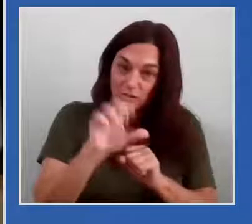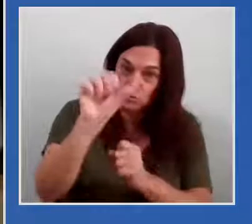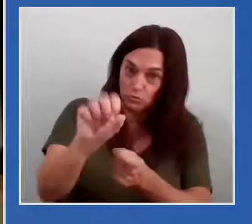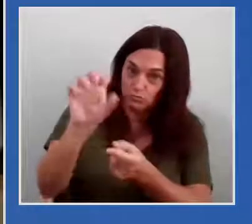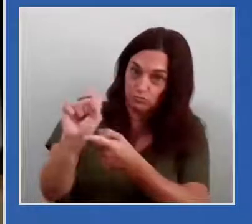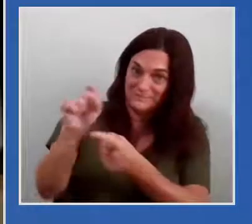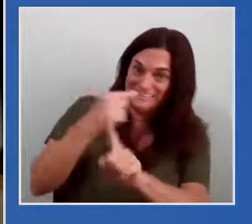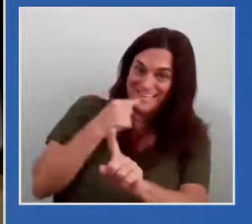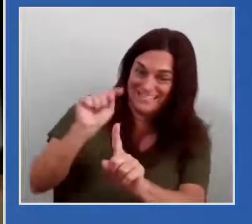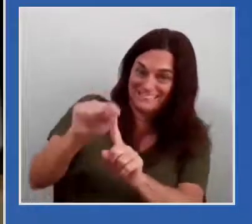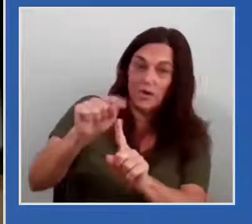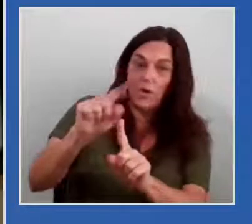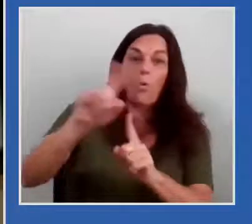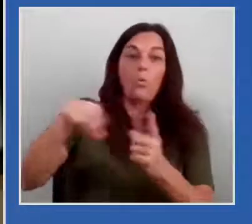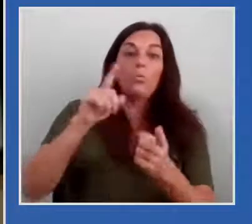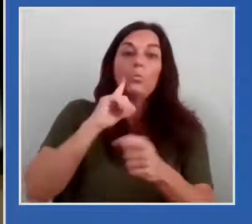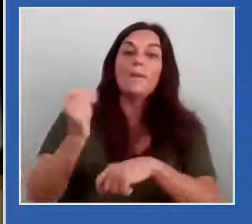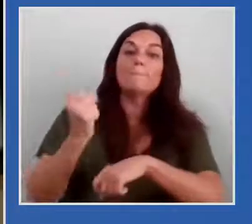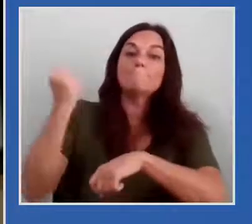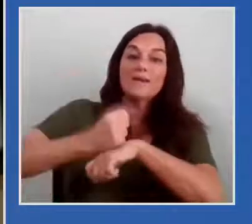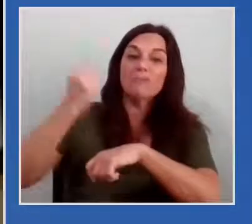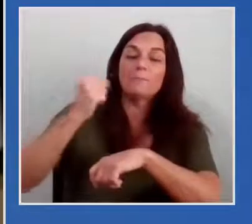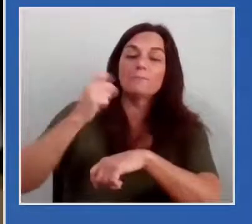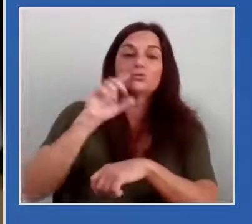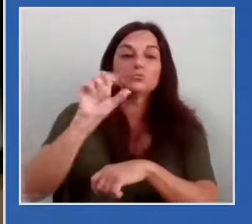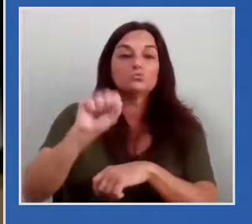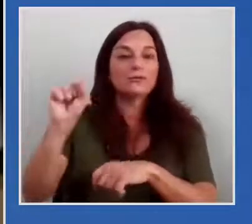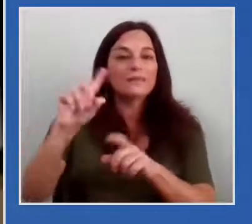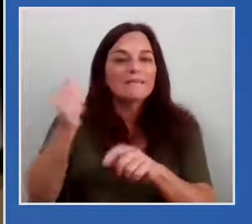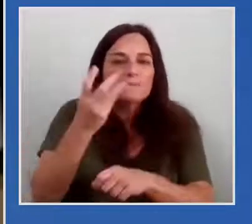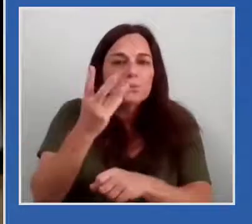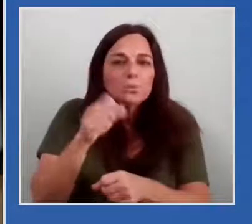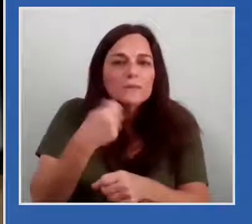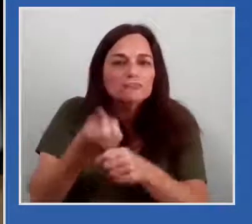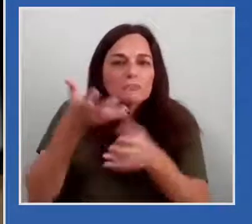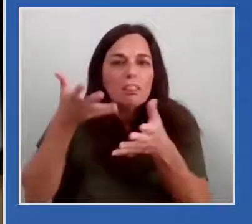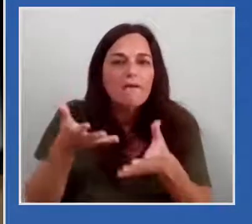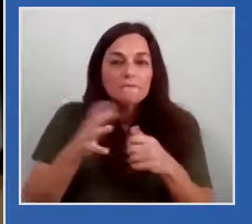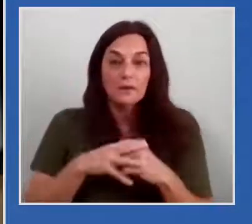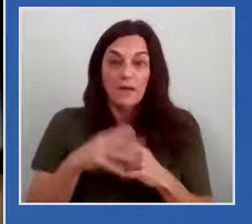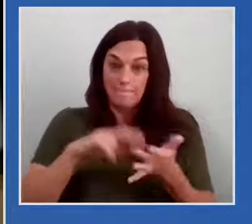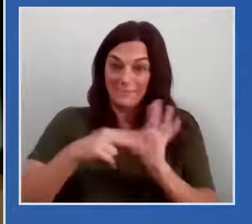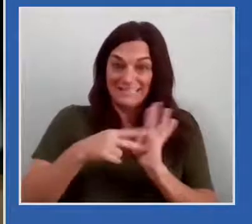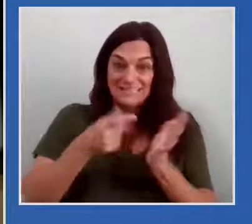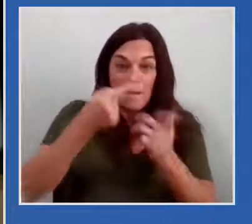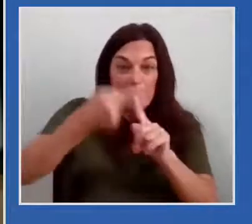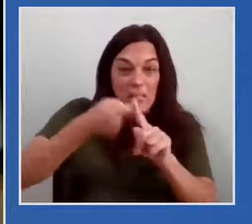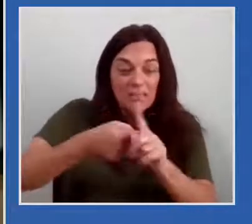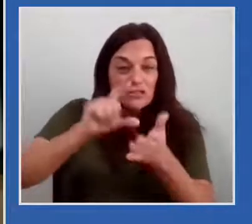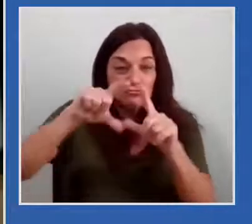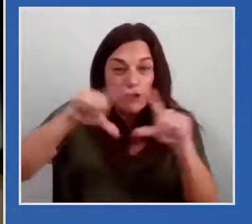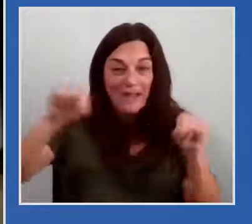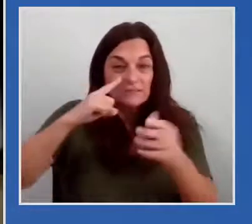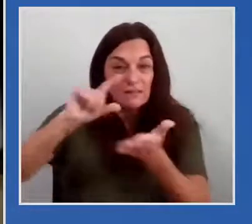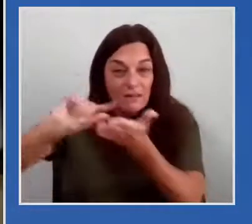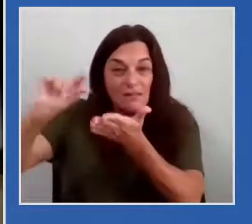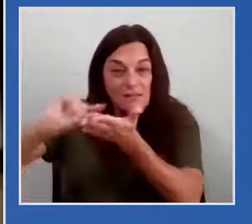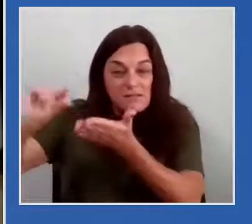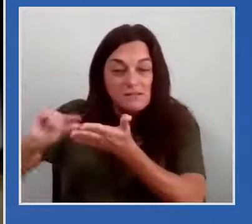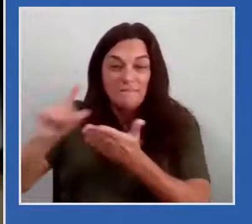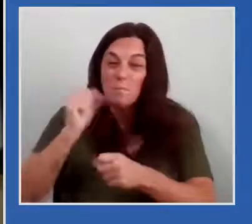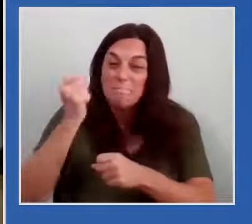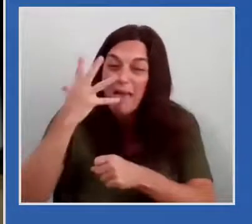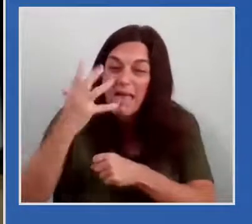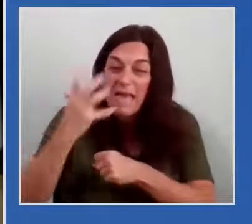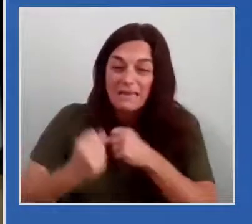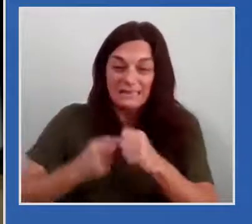would bankrupt Social Security in just a few years, putting those monthly checks for tens of millions of seniors that they rely on, and many of them,